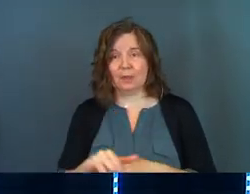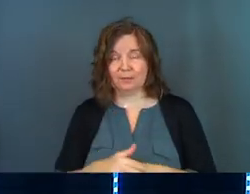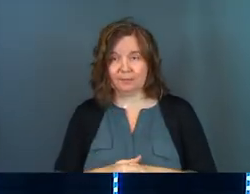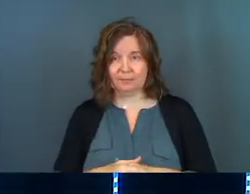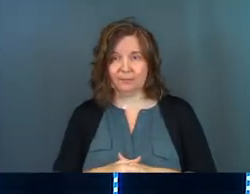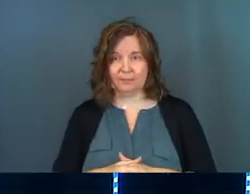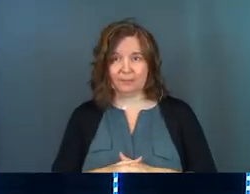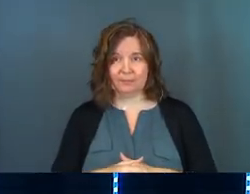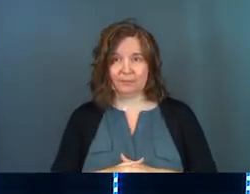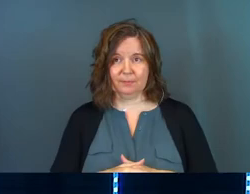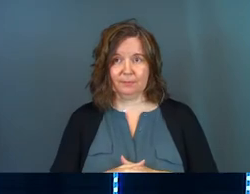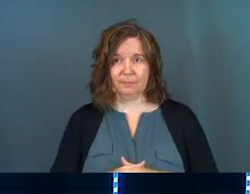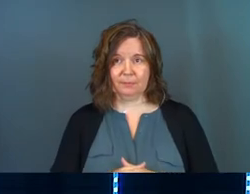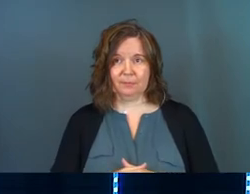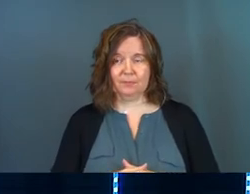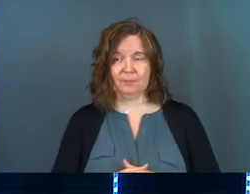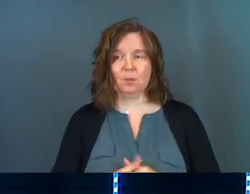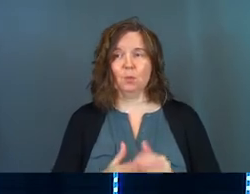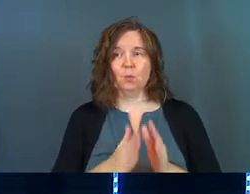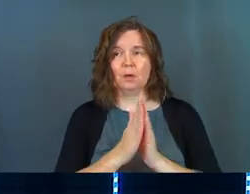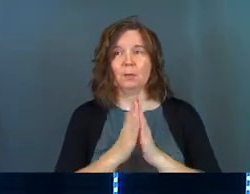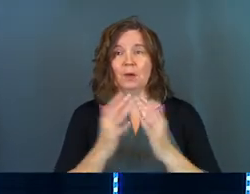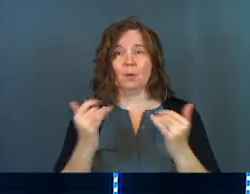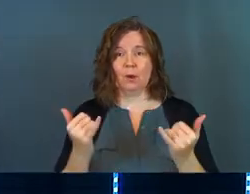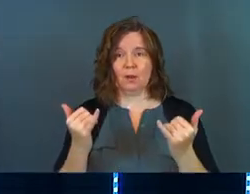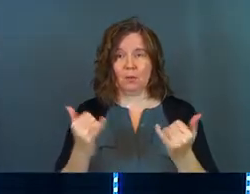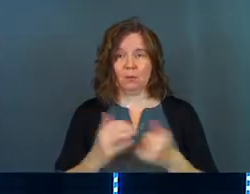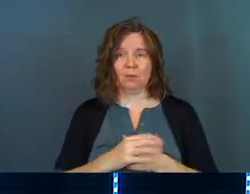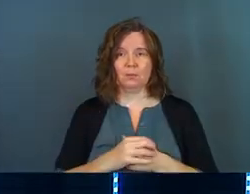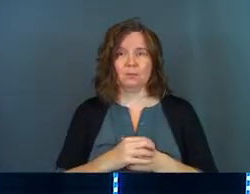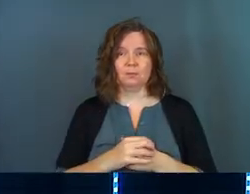that. So we're going to pray right now.